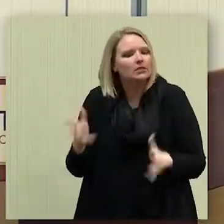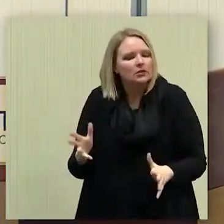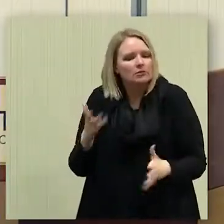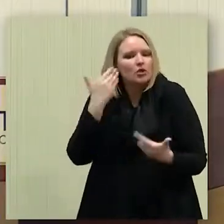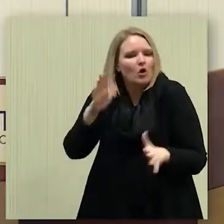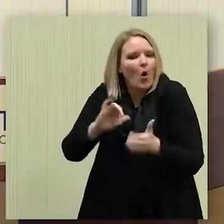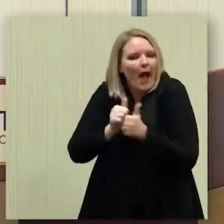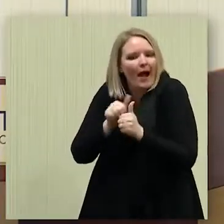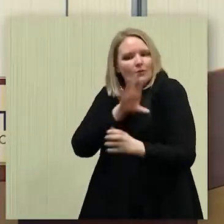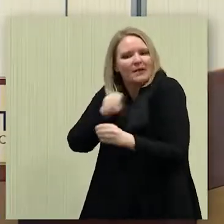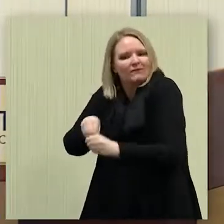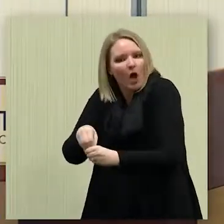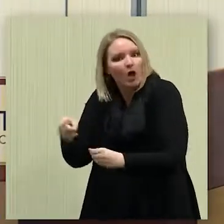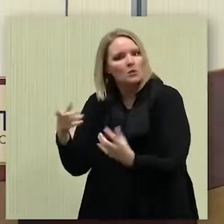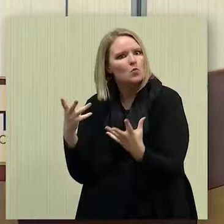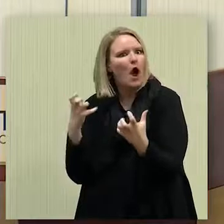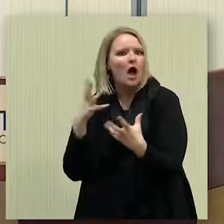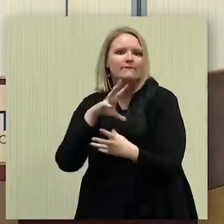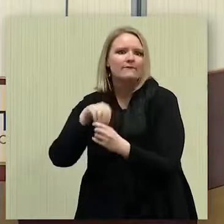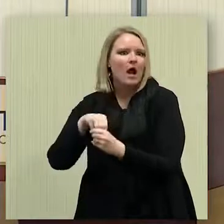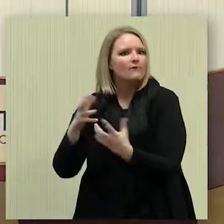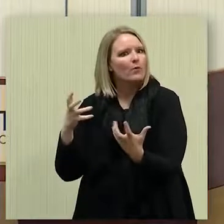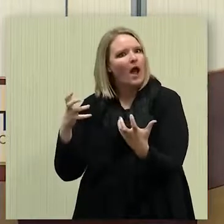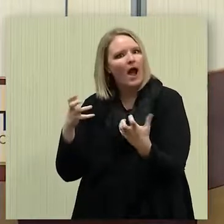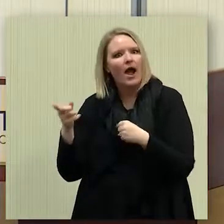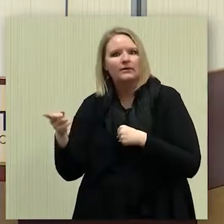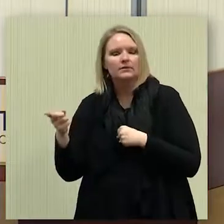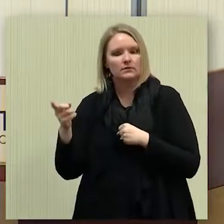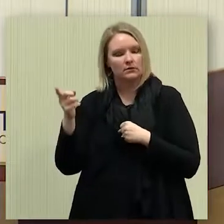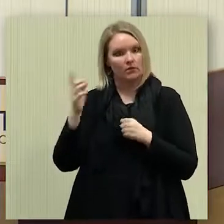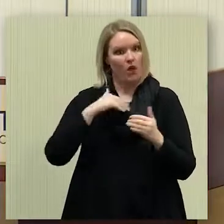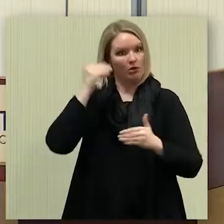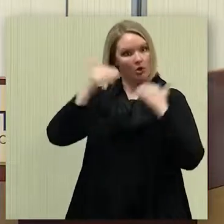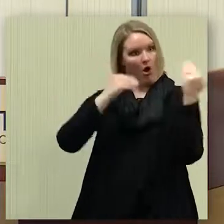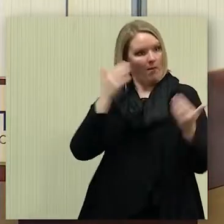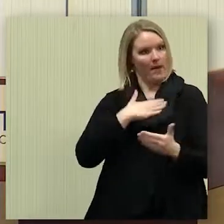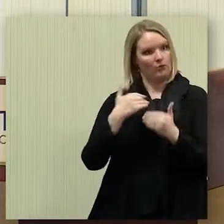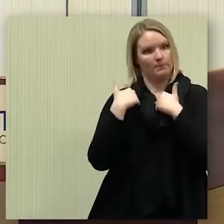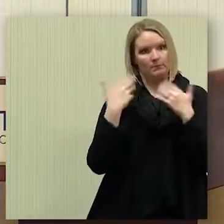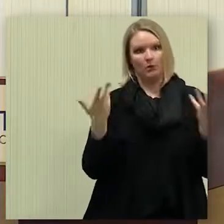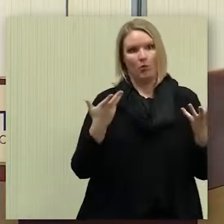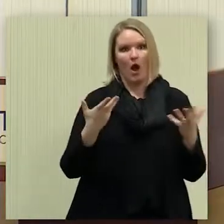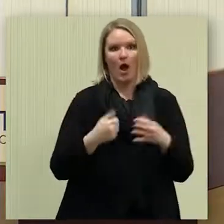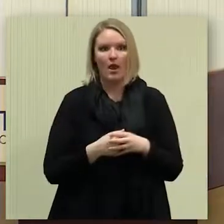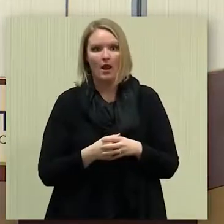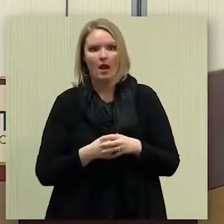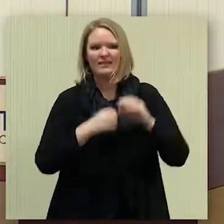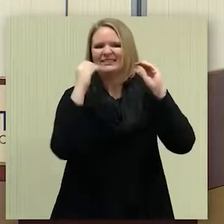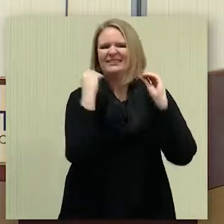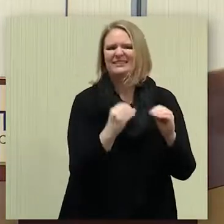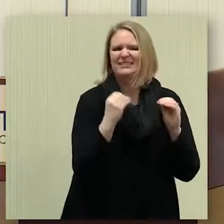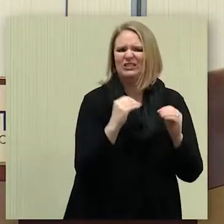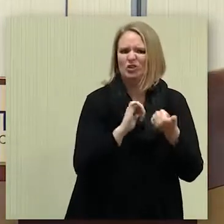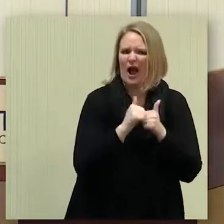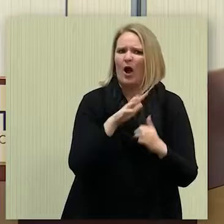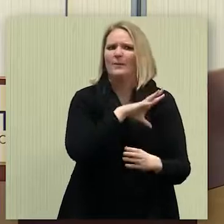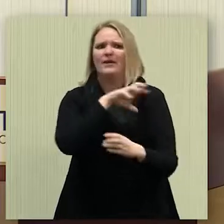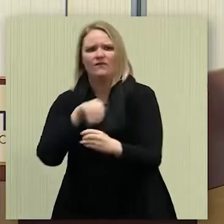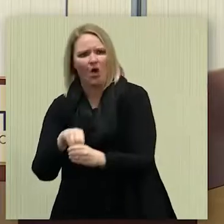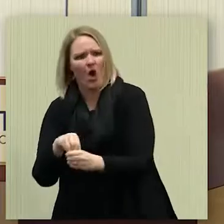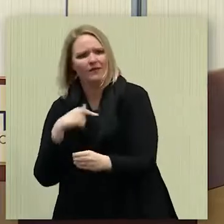there, but he wants to so badly. So as the adult, then what's our job? Teach it, to be in